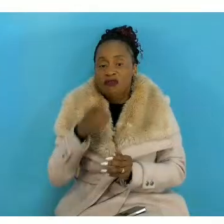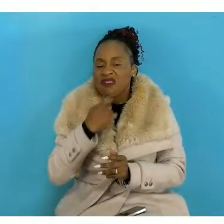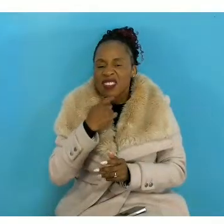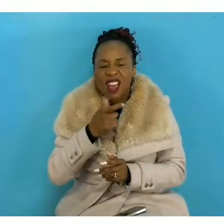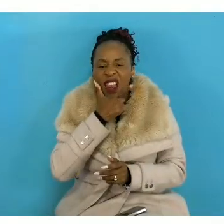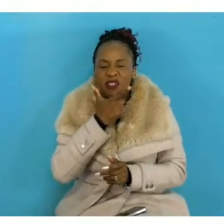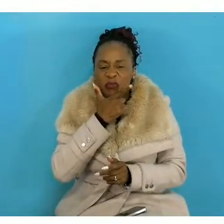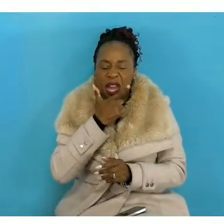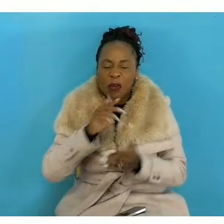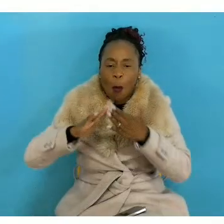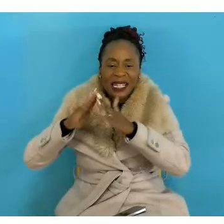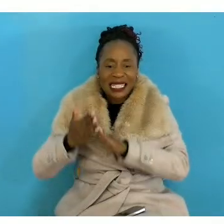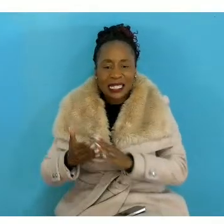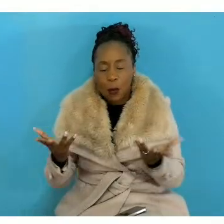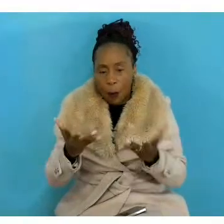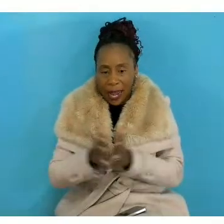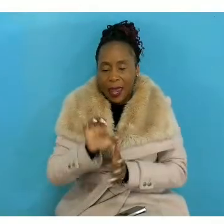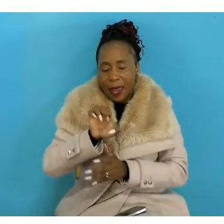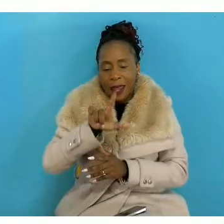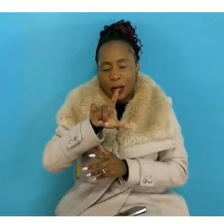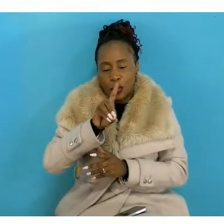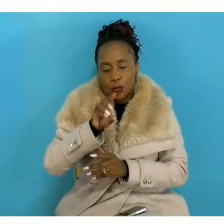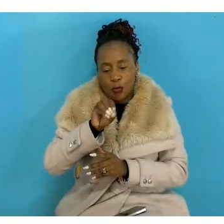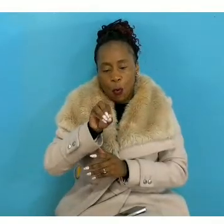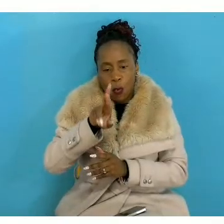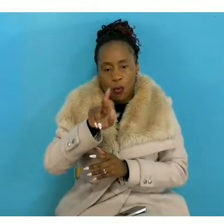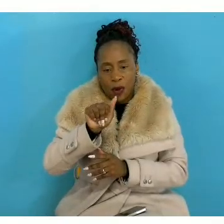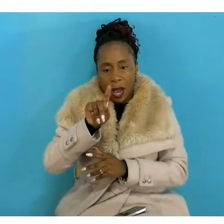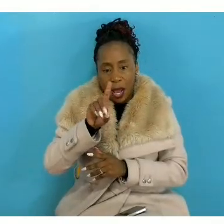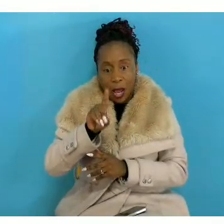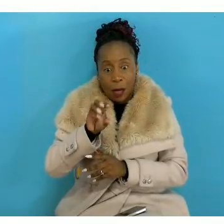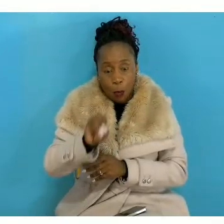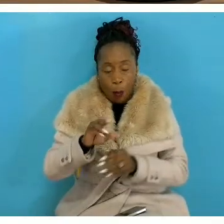community in Eldorado Park.